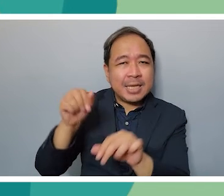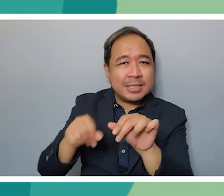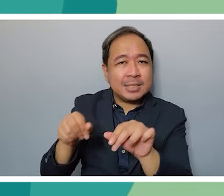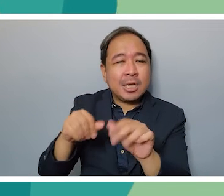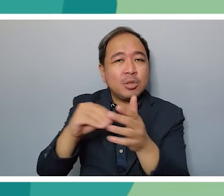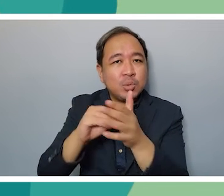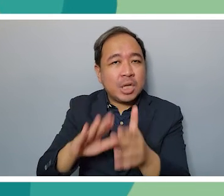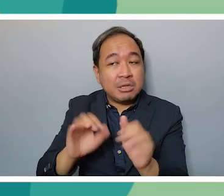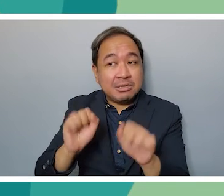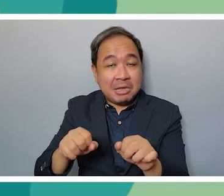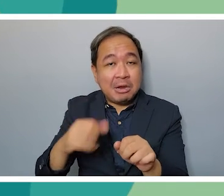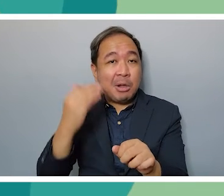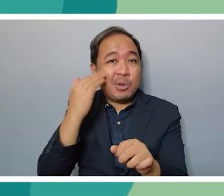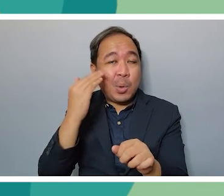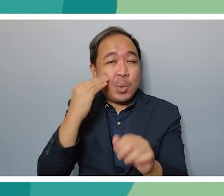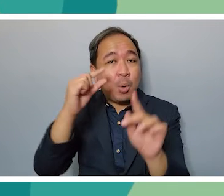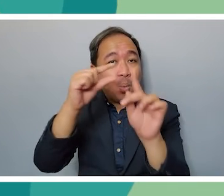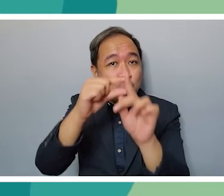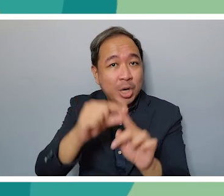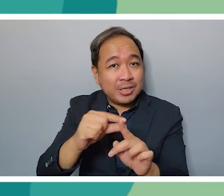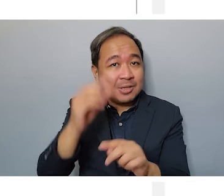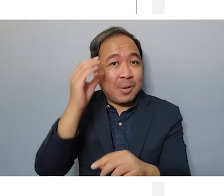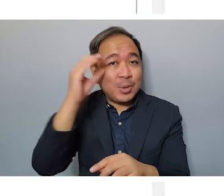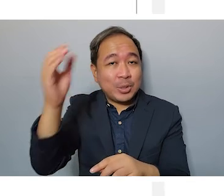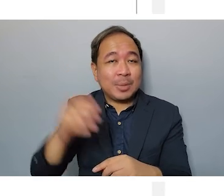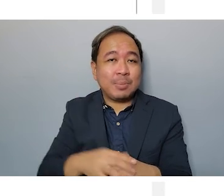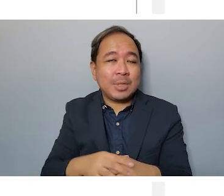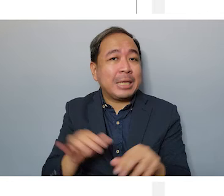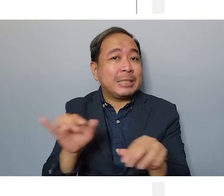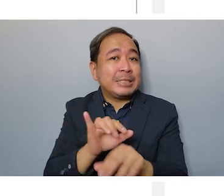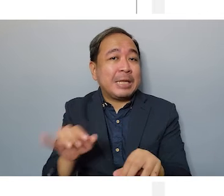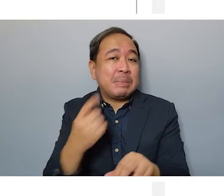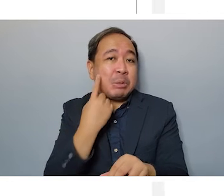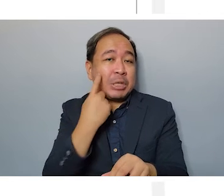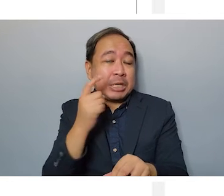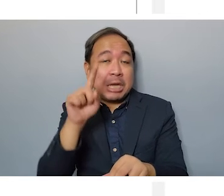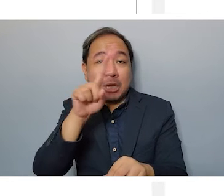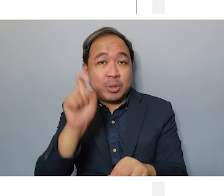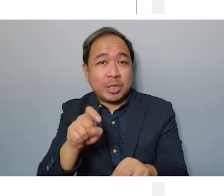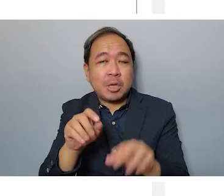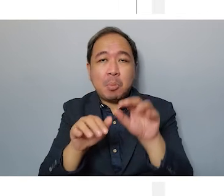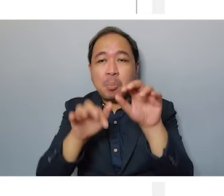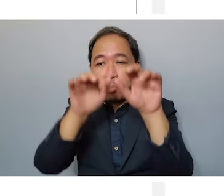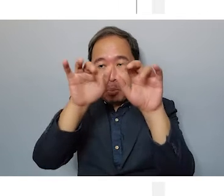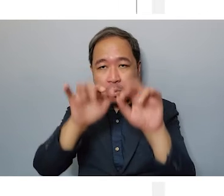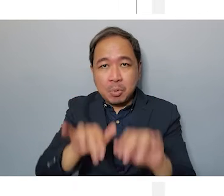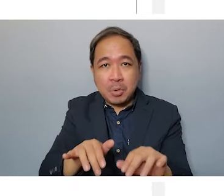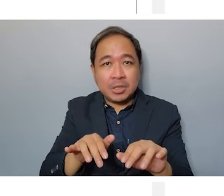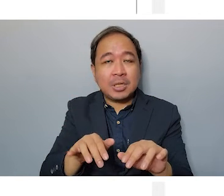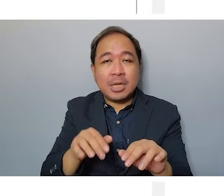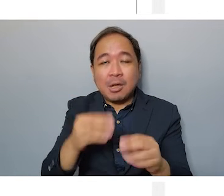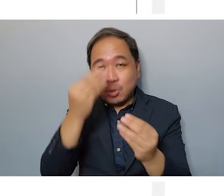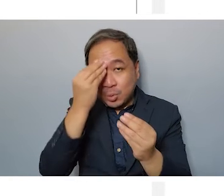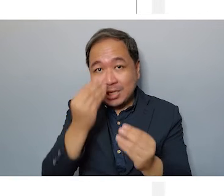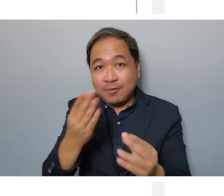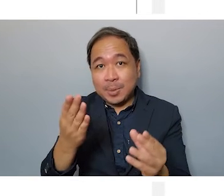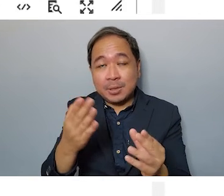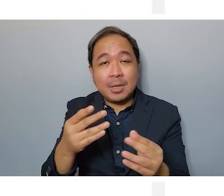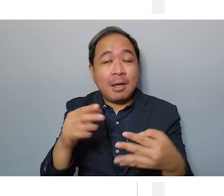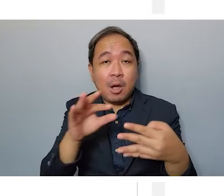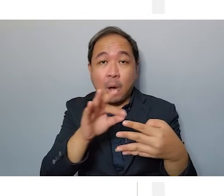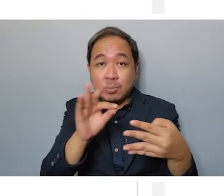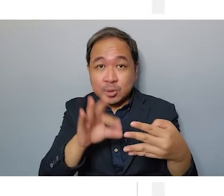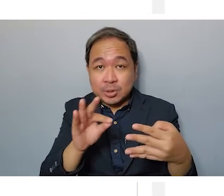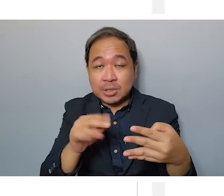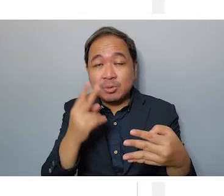students' recognition of terms and concepts. As with the other types of questions, enter all the necessary details. In